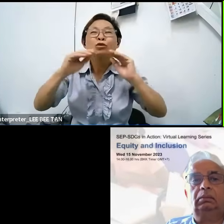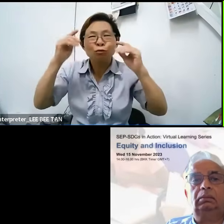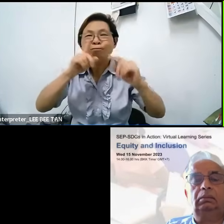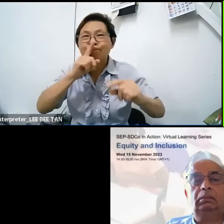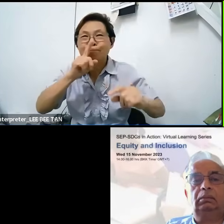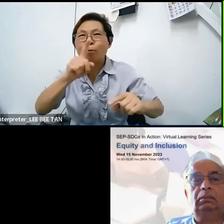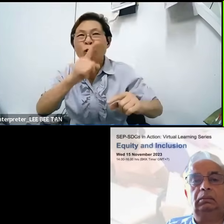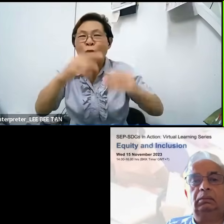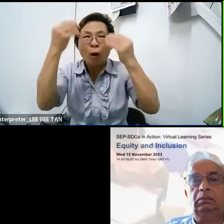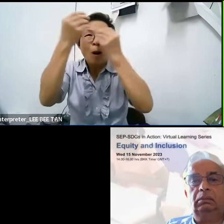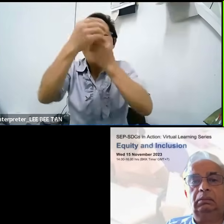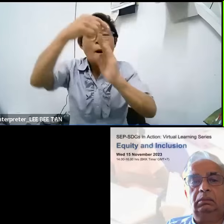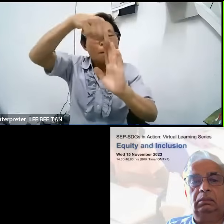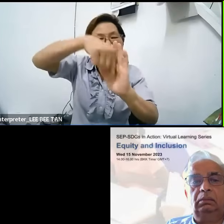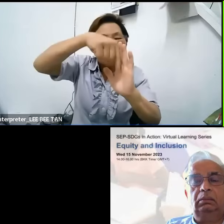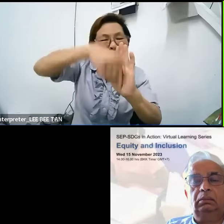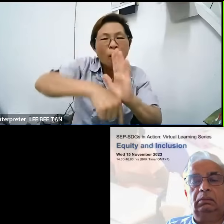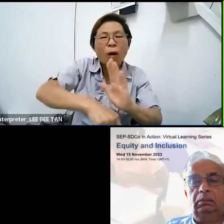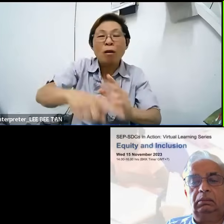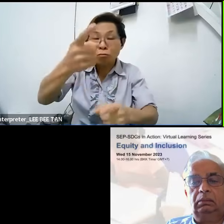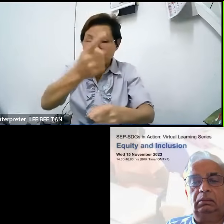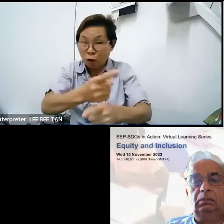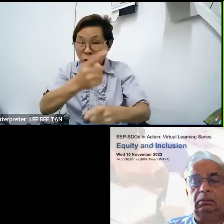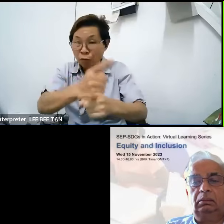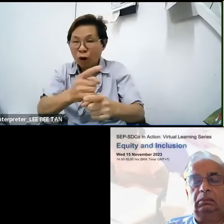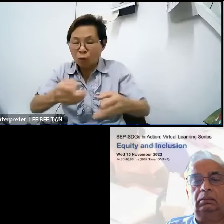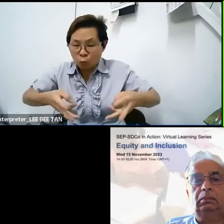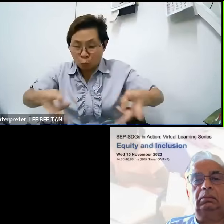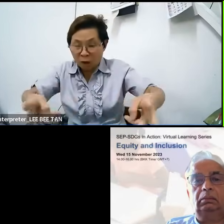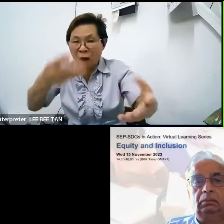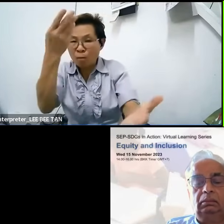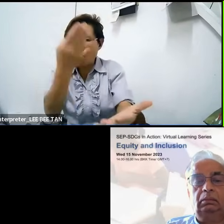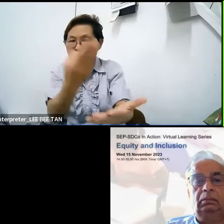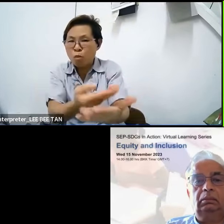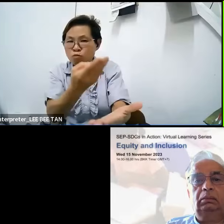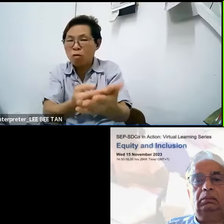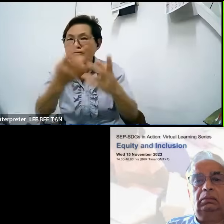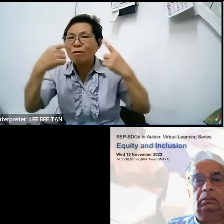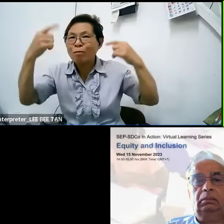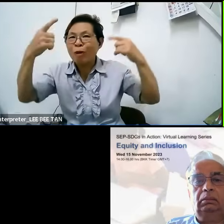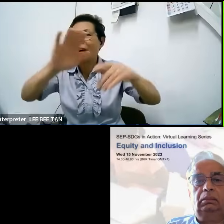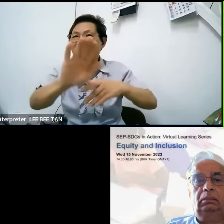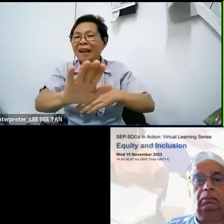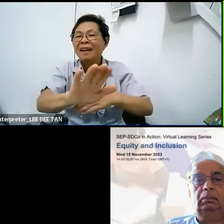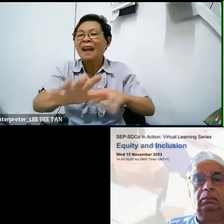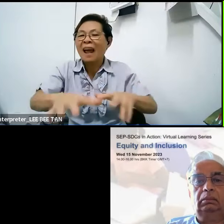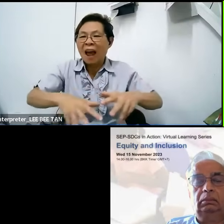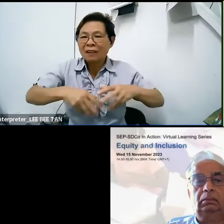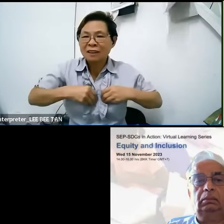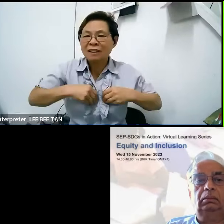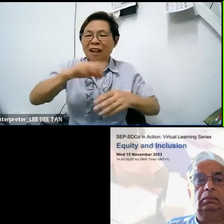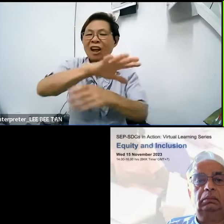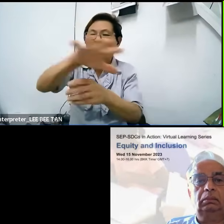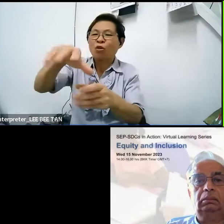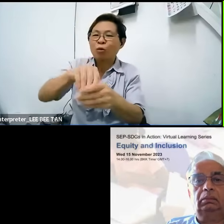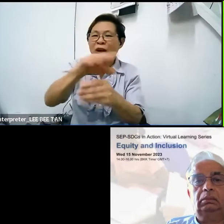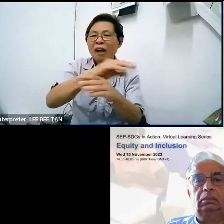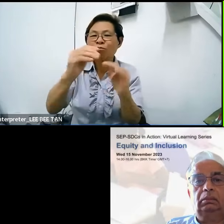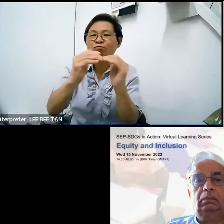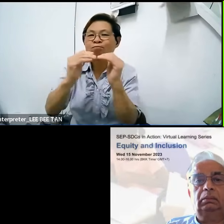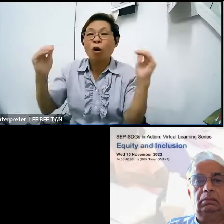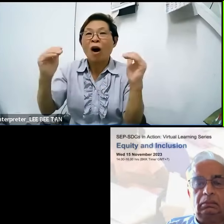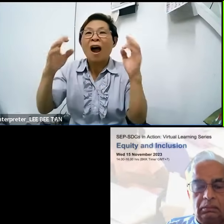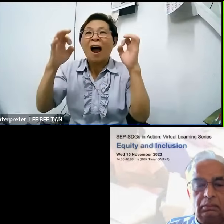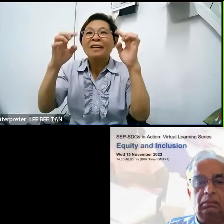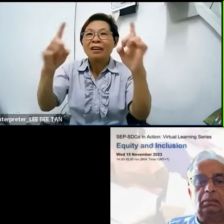into, practical approaches that have been proven successful in fostering inclusivity and equity in